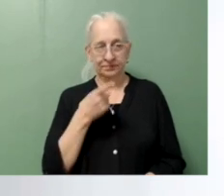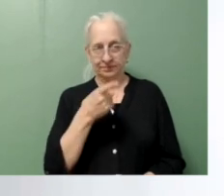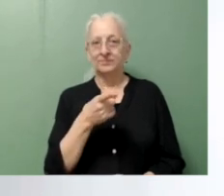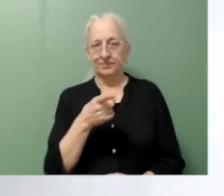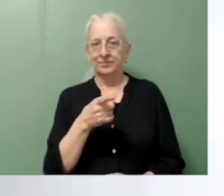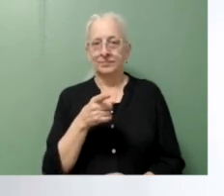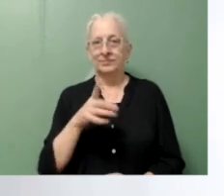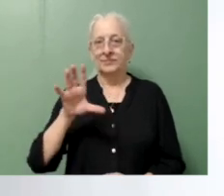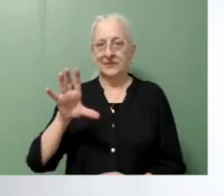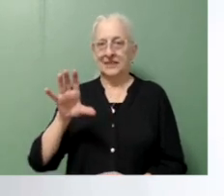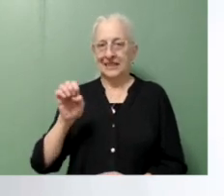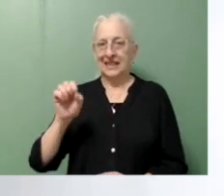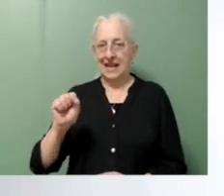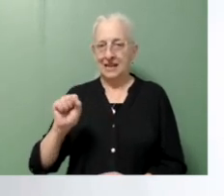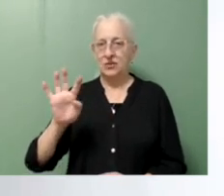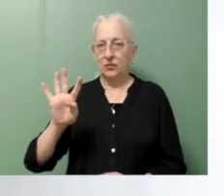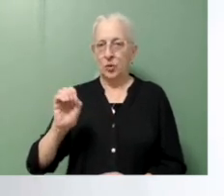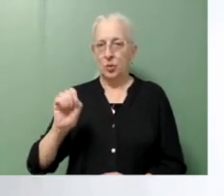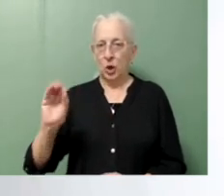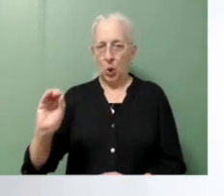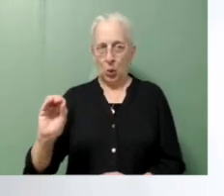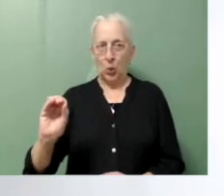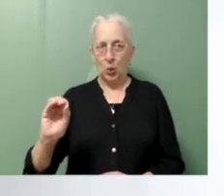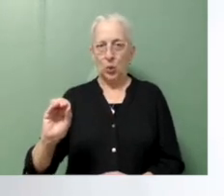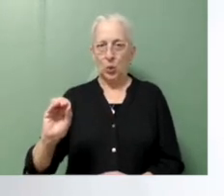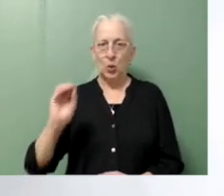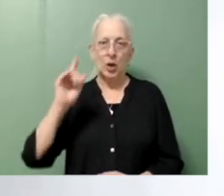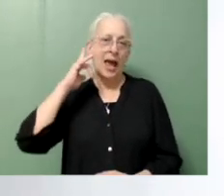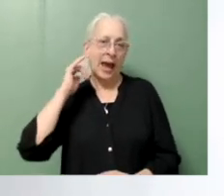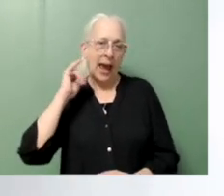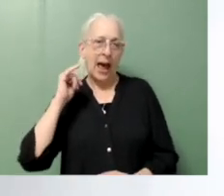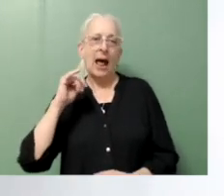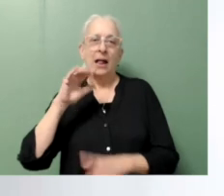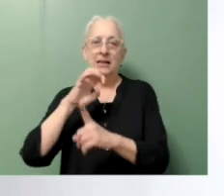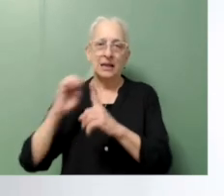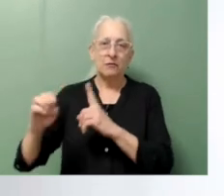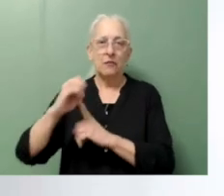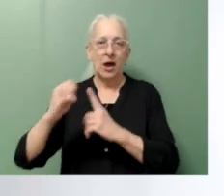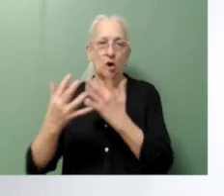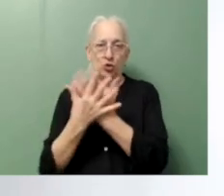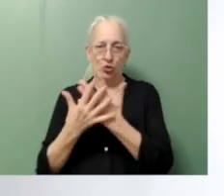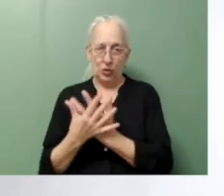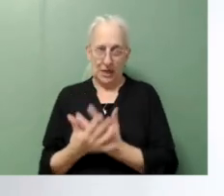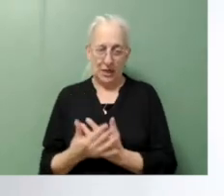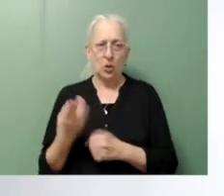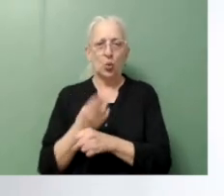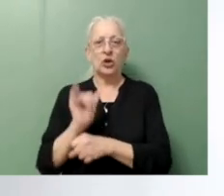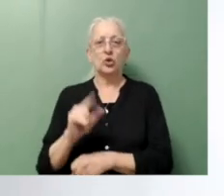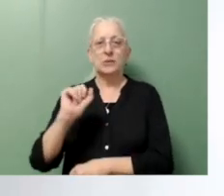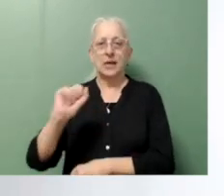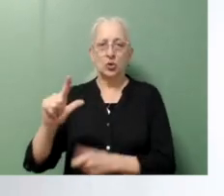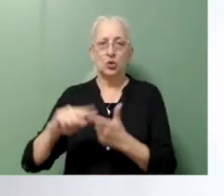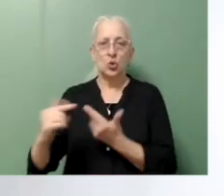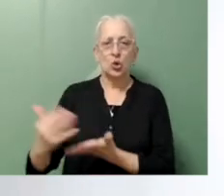So as I mentioned earlier, we use the CES 4.0 tool to help collect data